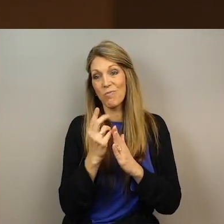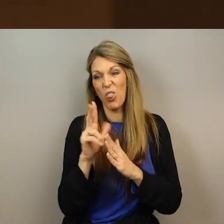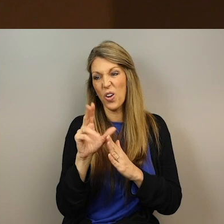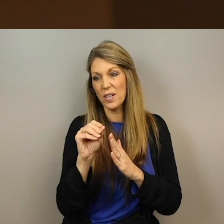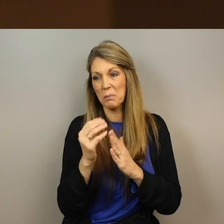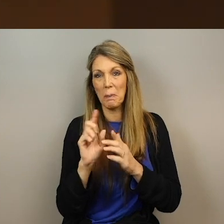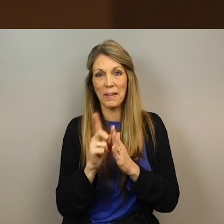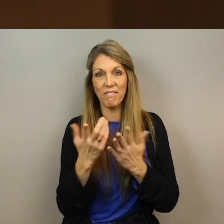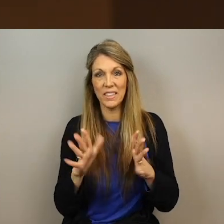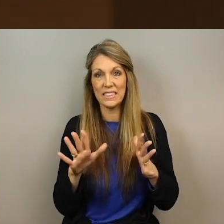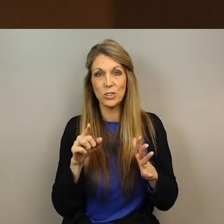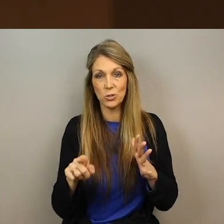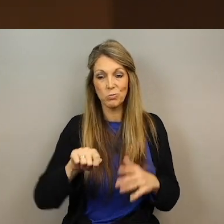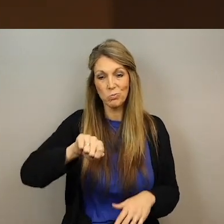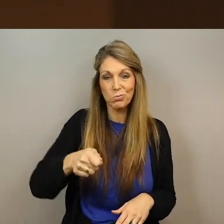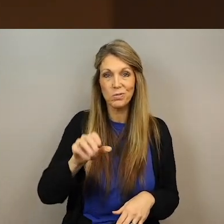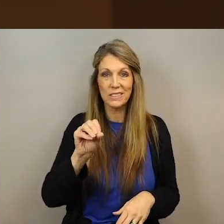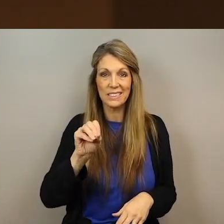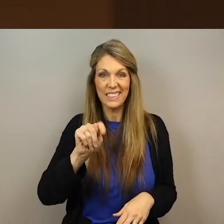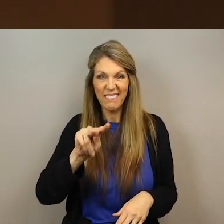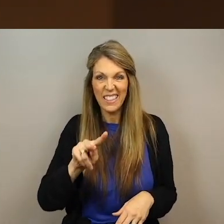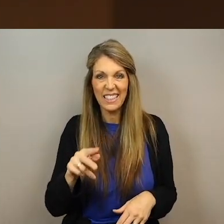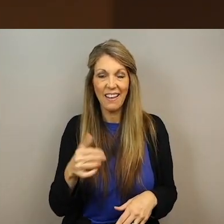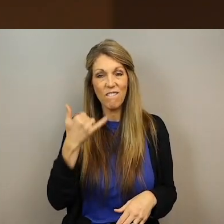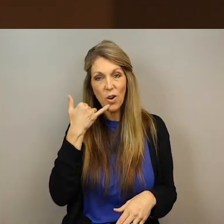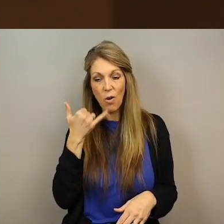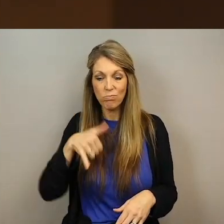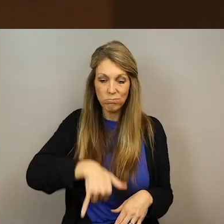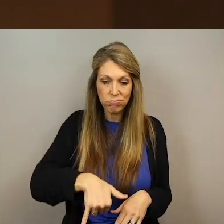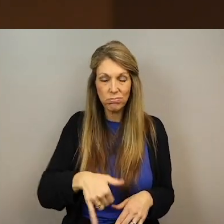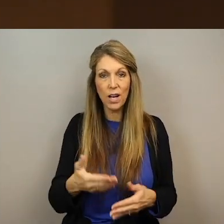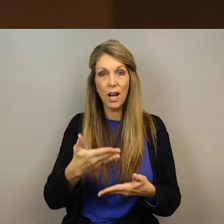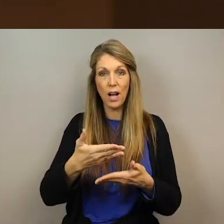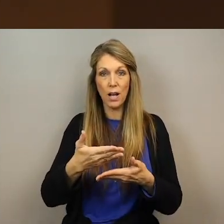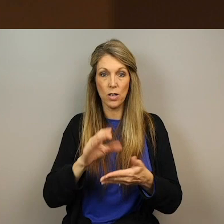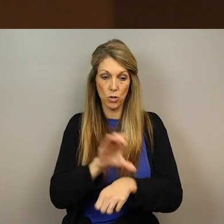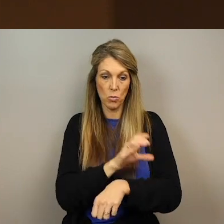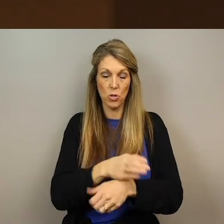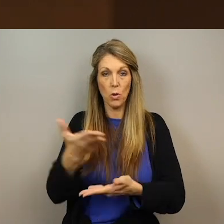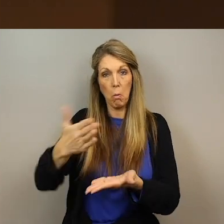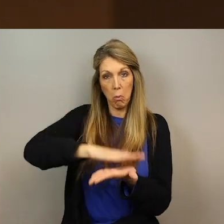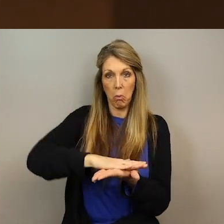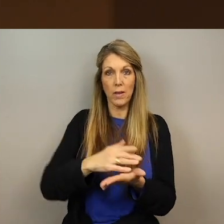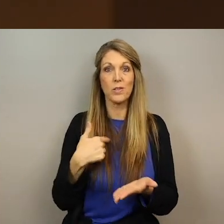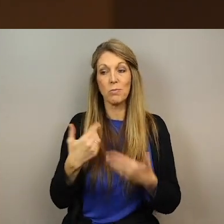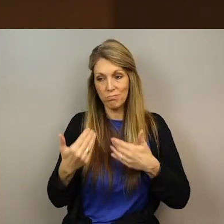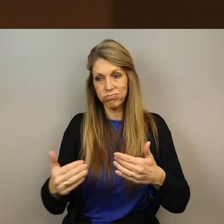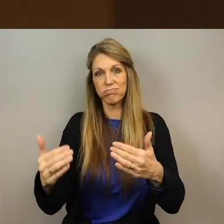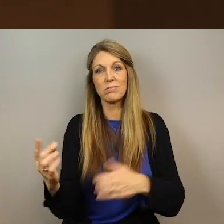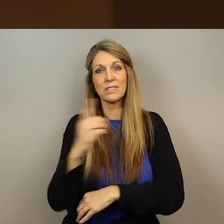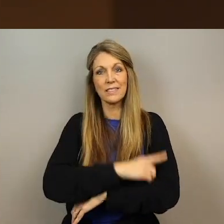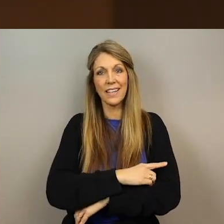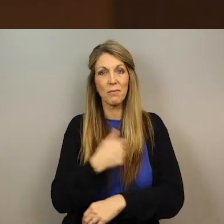our time here today, you're going to turn off the TV, you're going to shut down your phone, you're going to close your computer, and you're going to go on with your day. And what